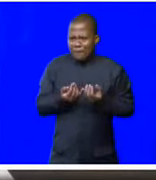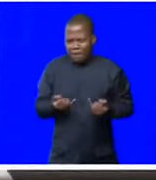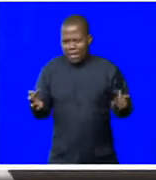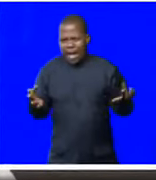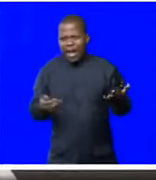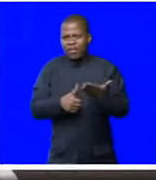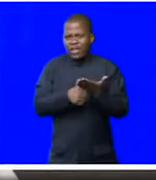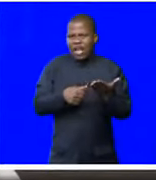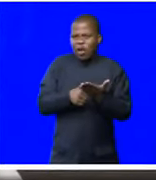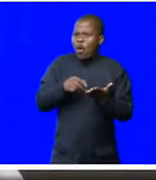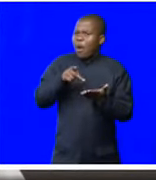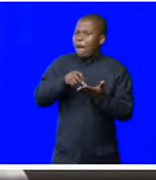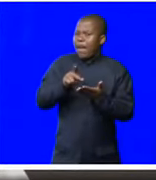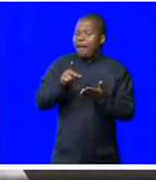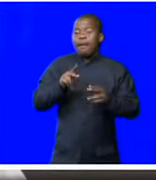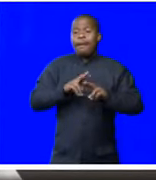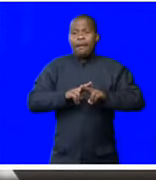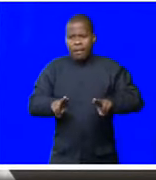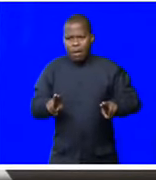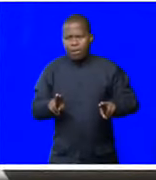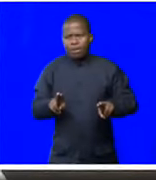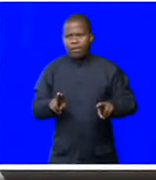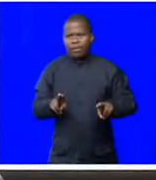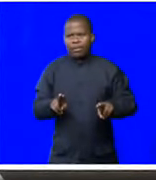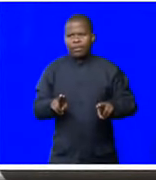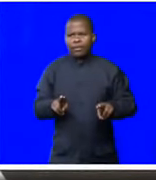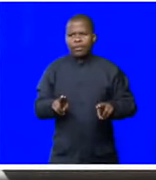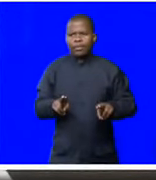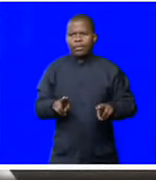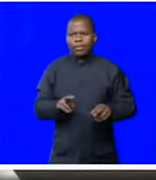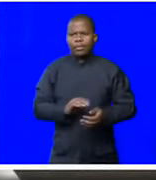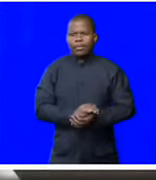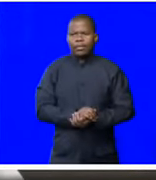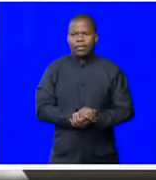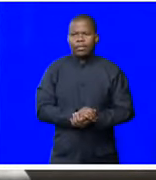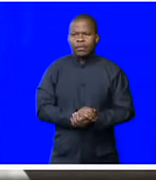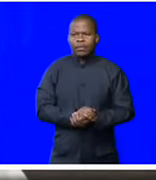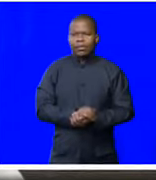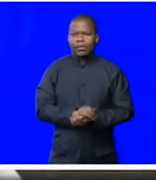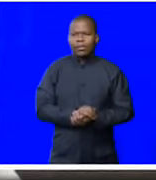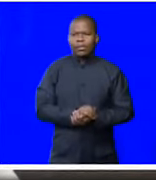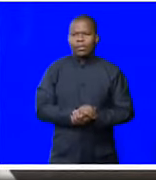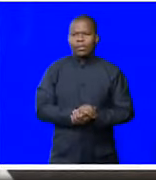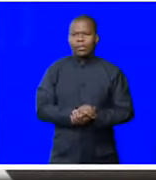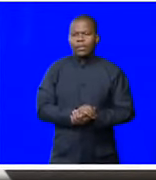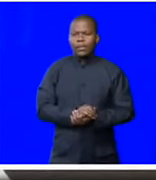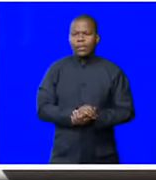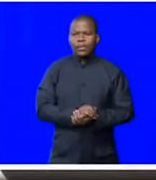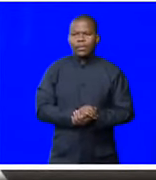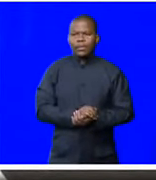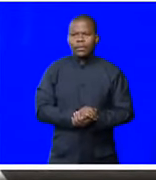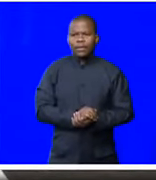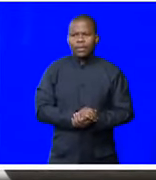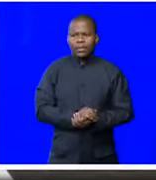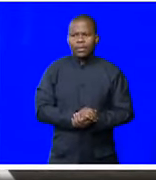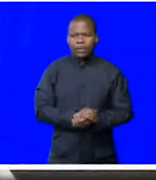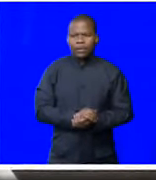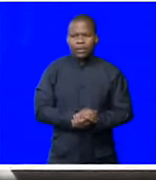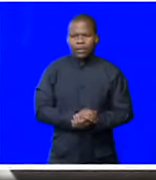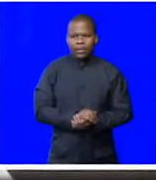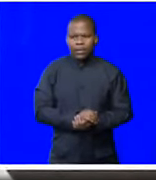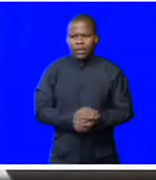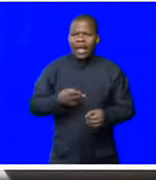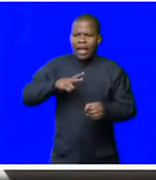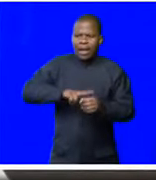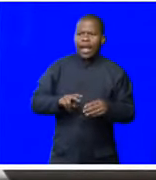we think that the percentage is still relatively low. Yes, we have seen quite a huge amount